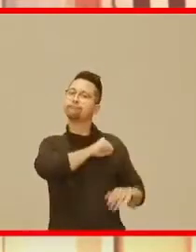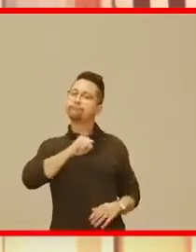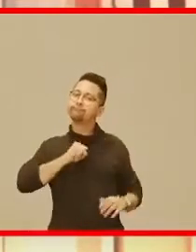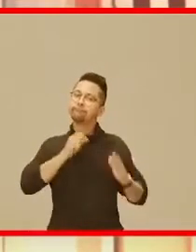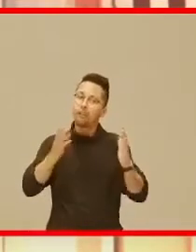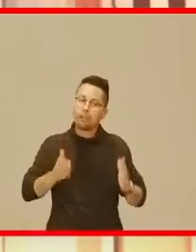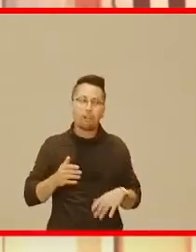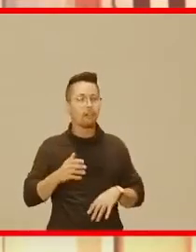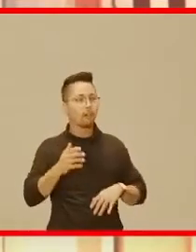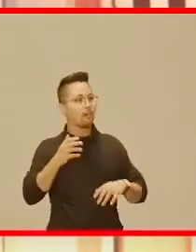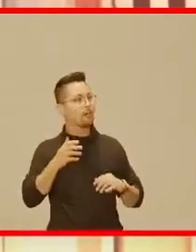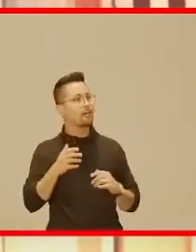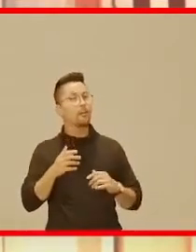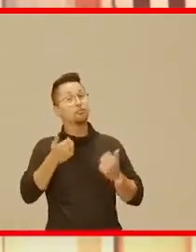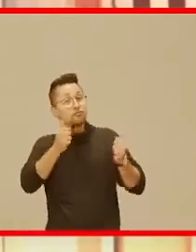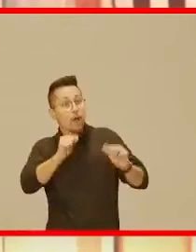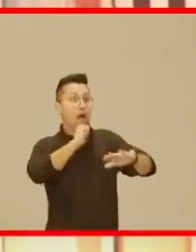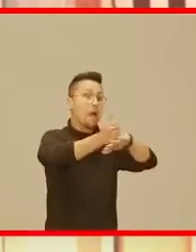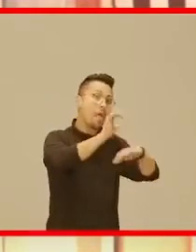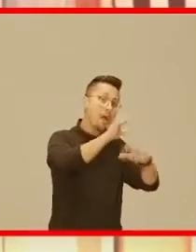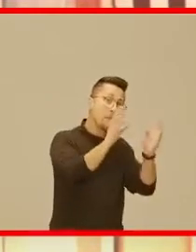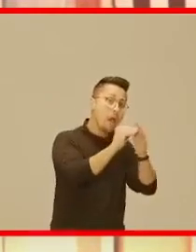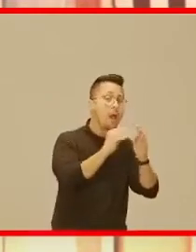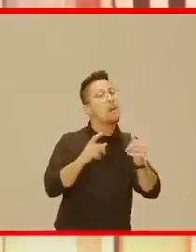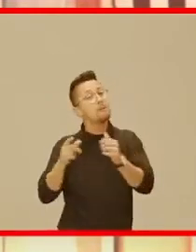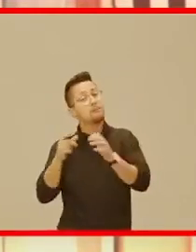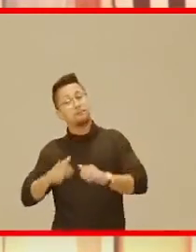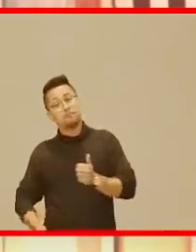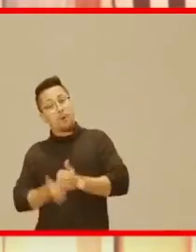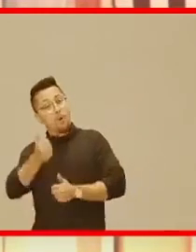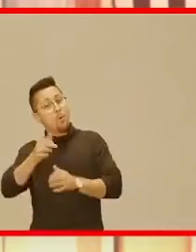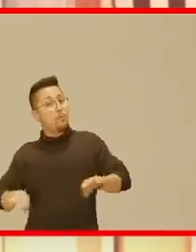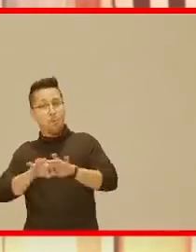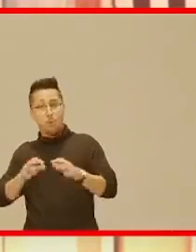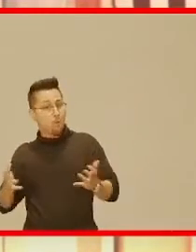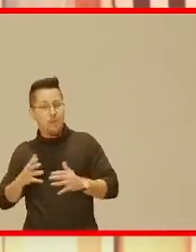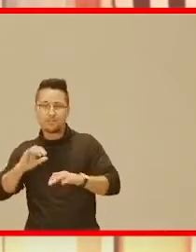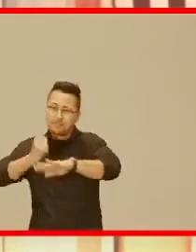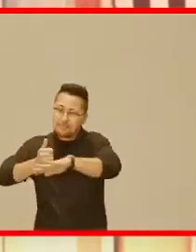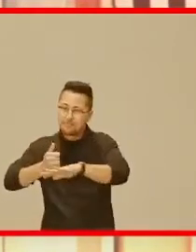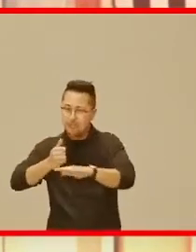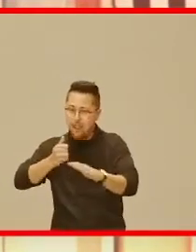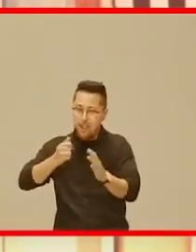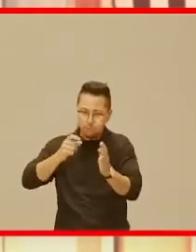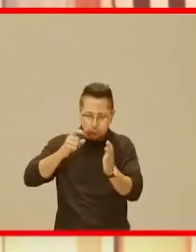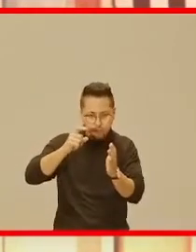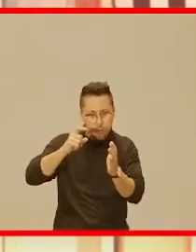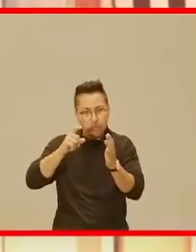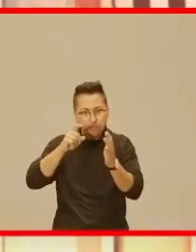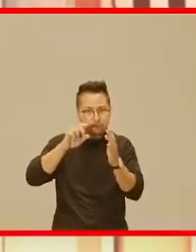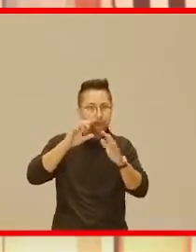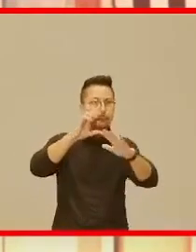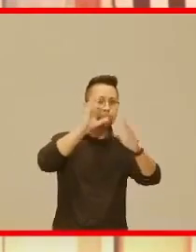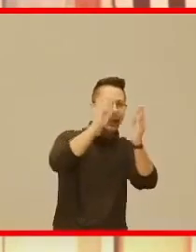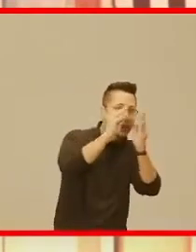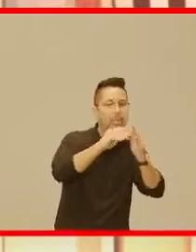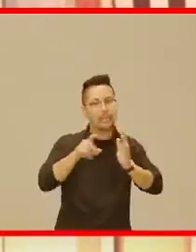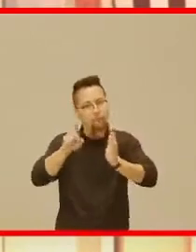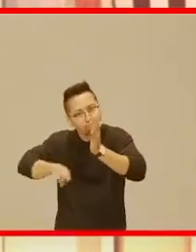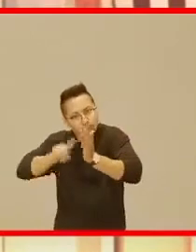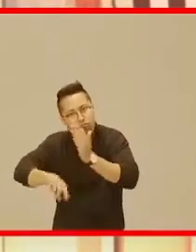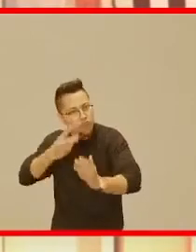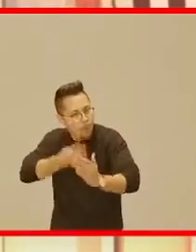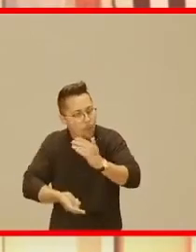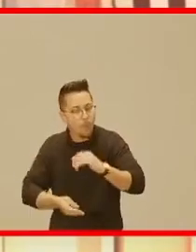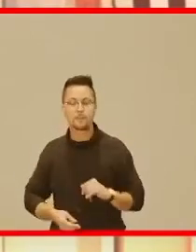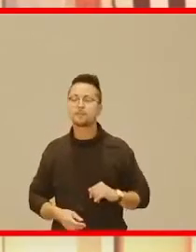But, the important part of that would be doing your homework. But how do you make a meeting? You call up and you ask. And my suggestion for you, though, is before you